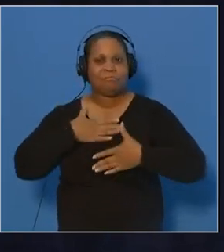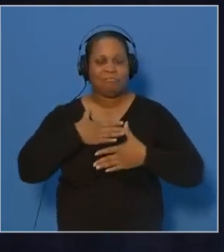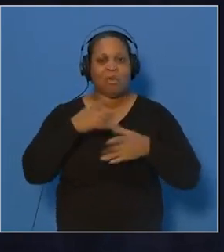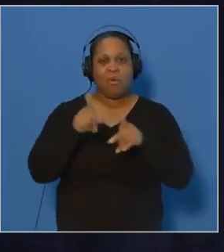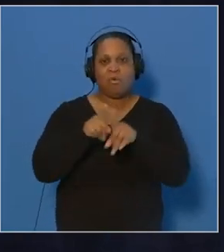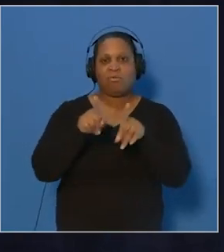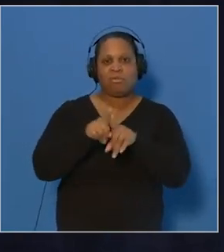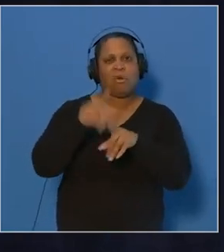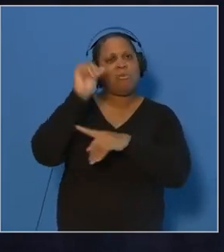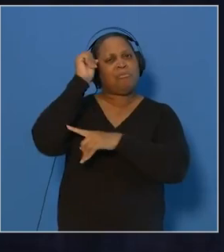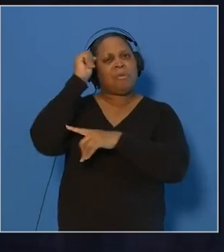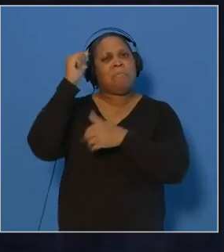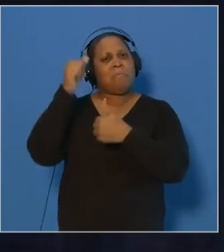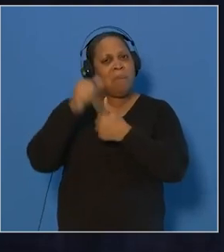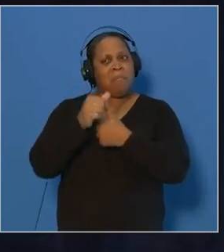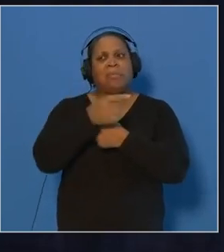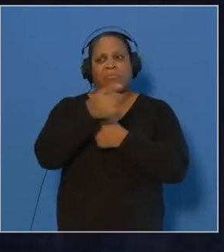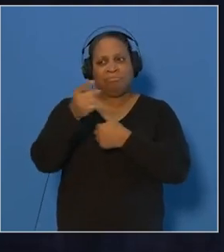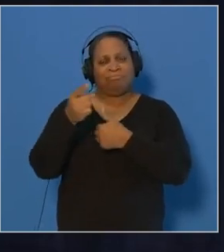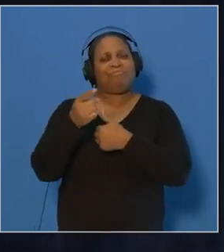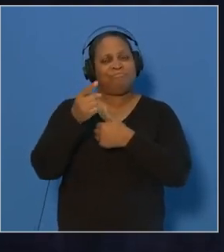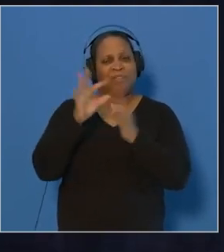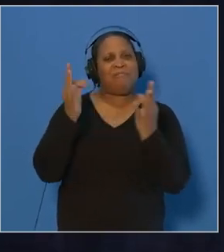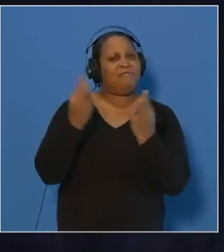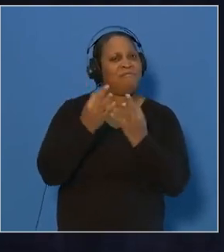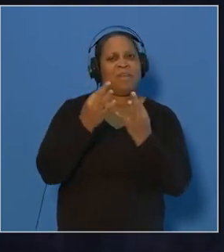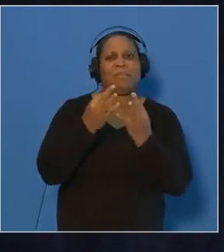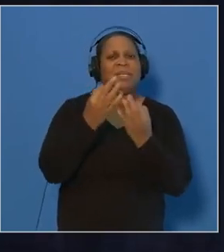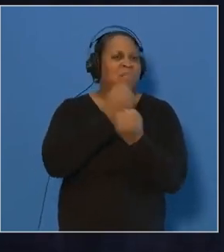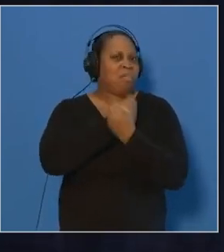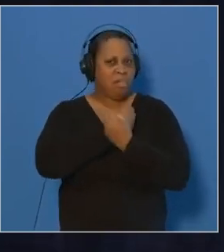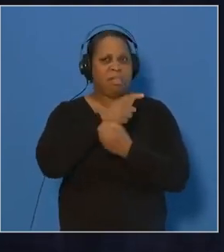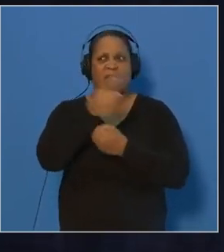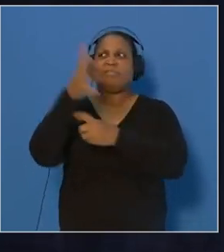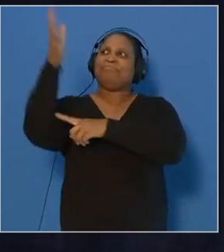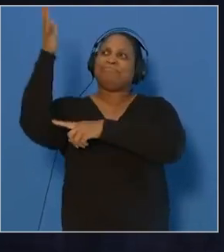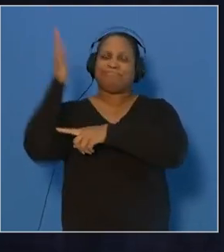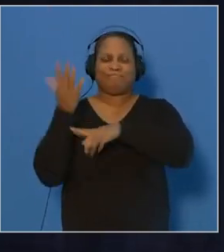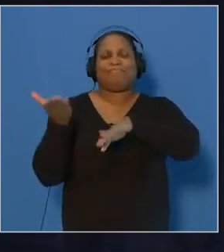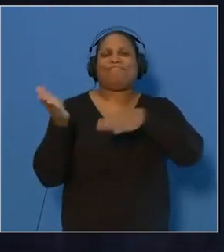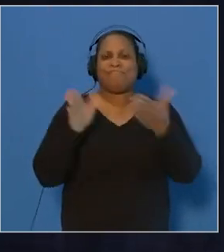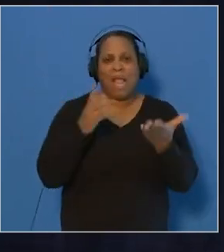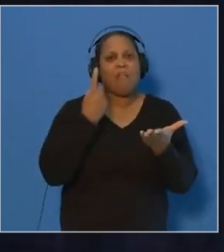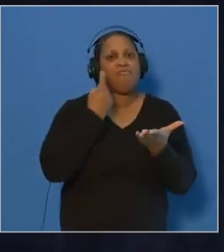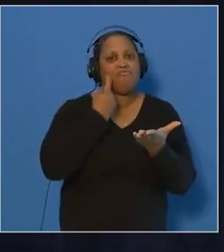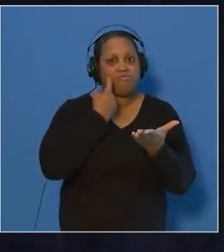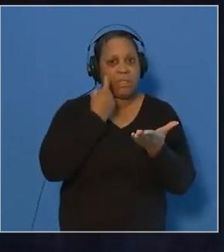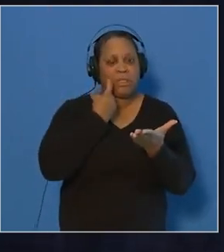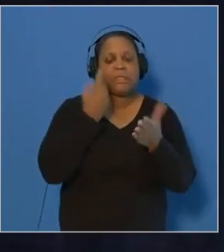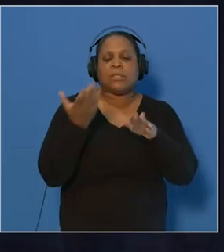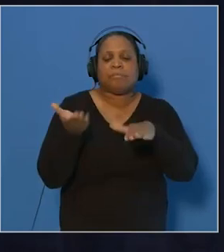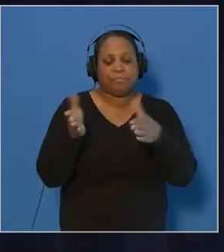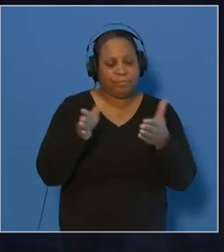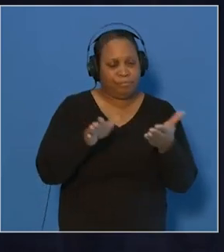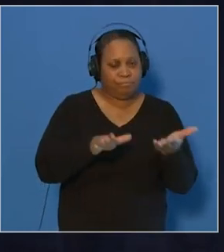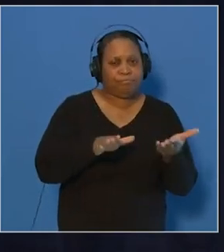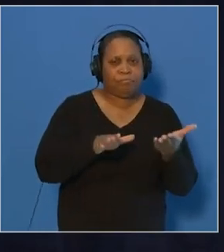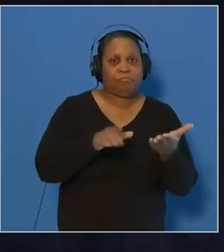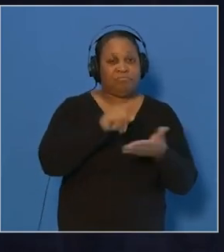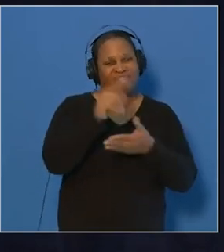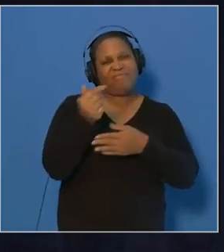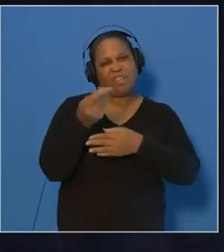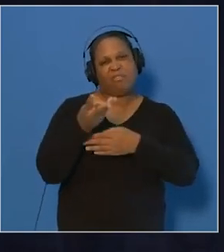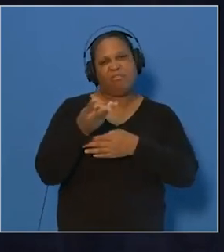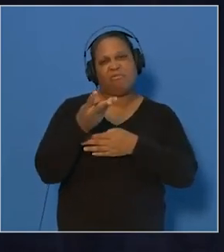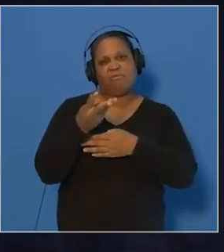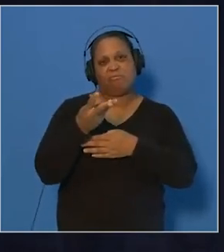remember those who are no longer with us and those who have recently lost loved ones. Those were a few of the